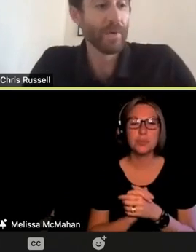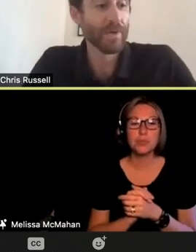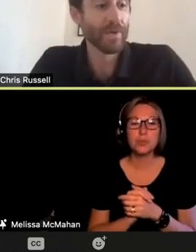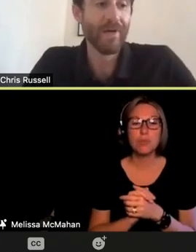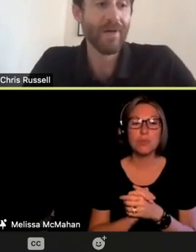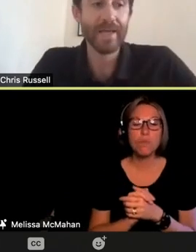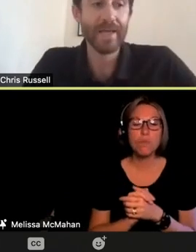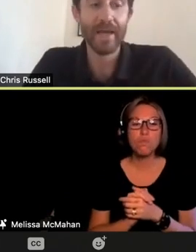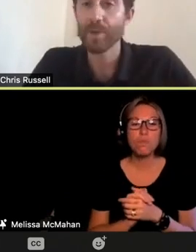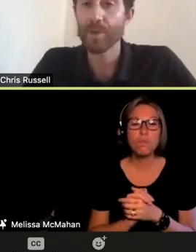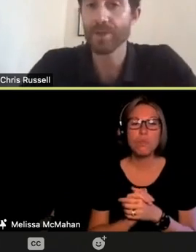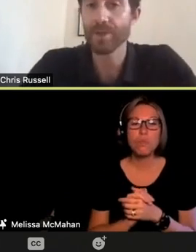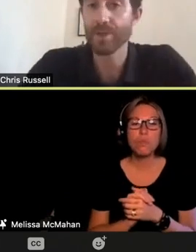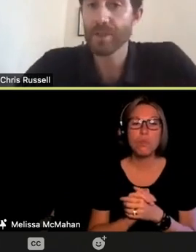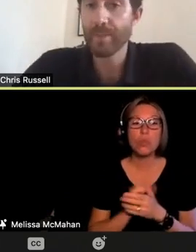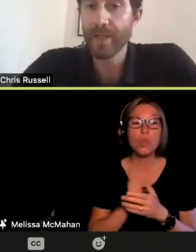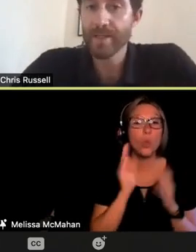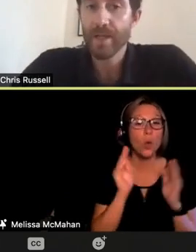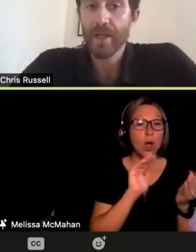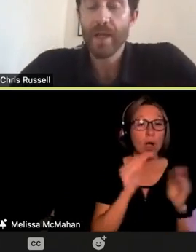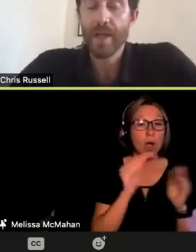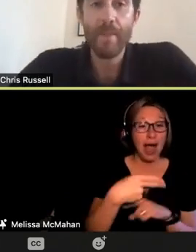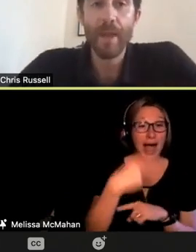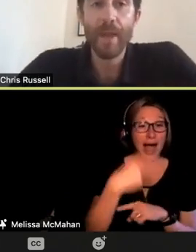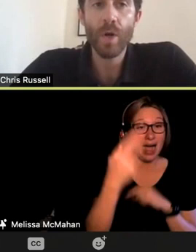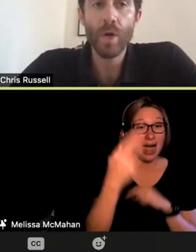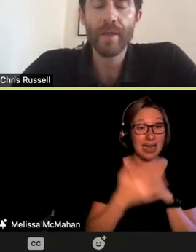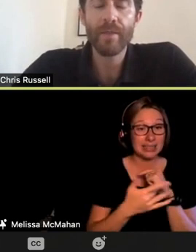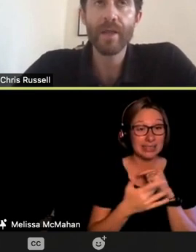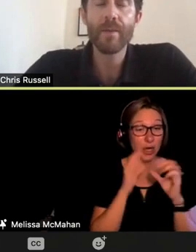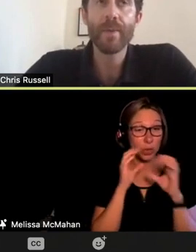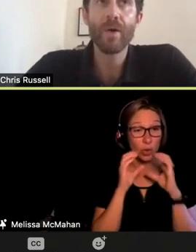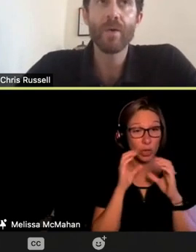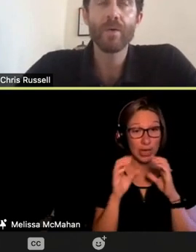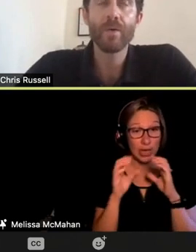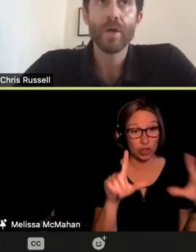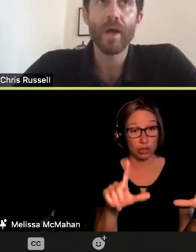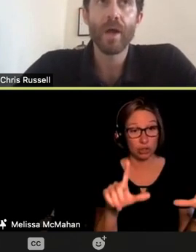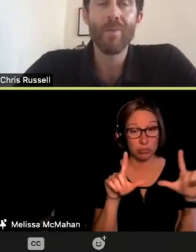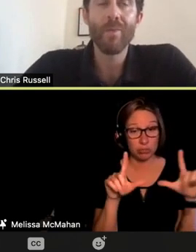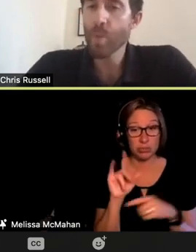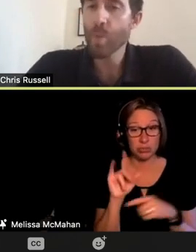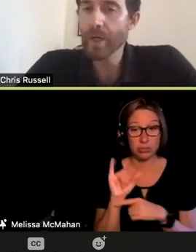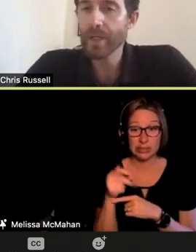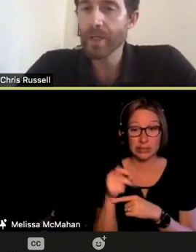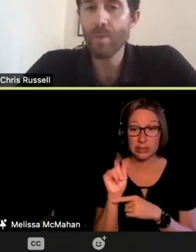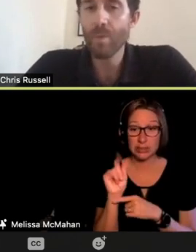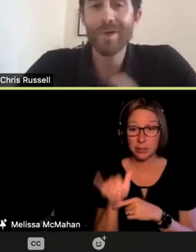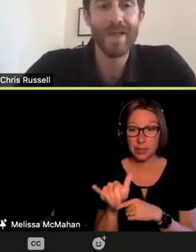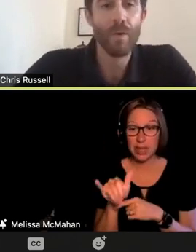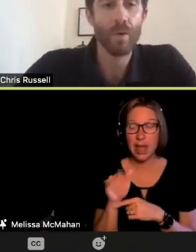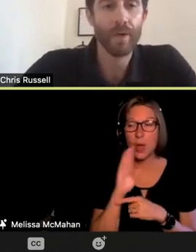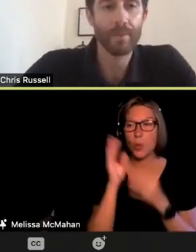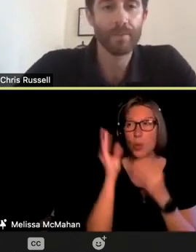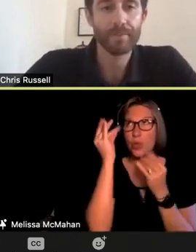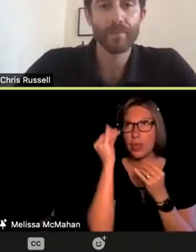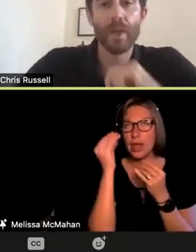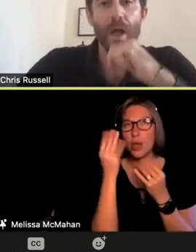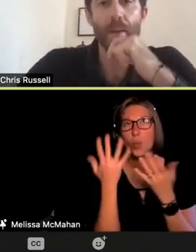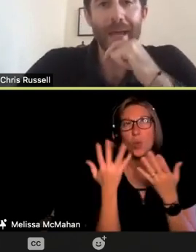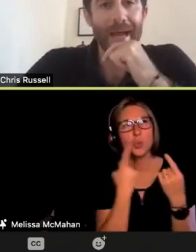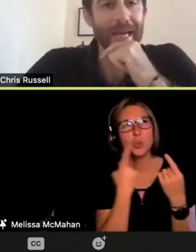lot of examples of high-tech communication displays, and we're going to think about what's working, what's not